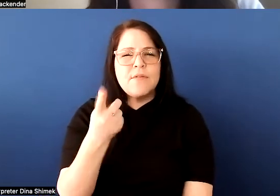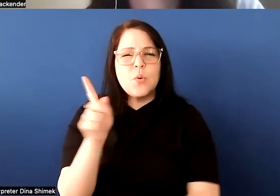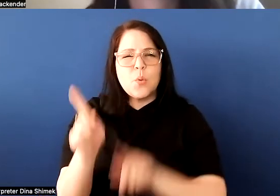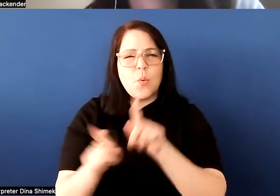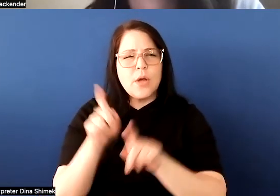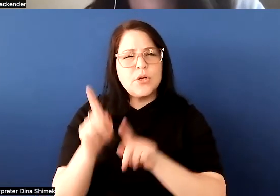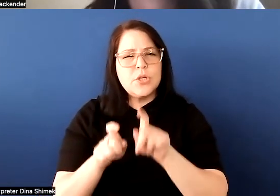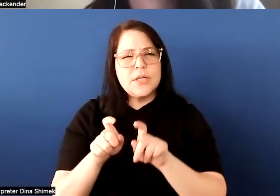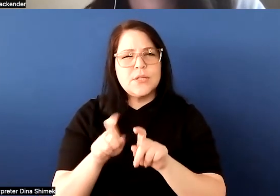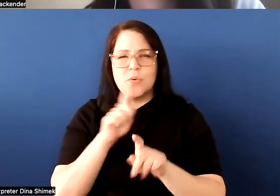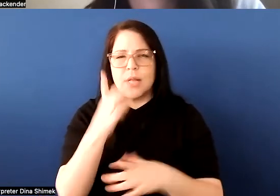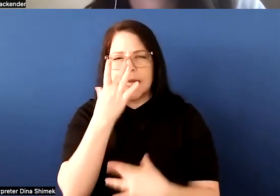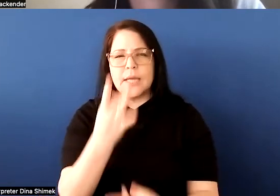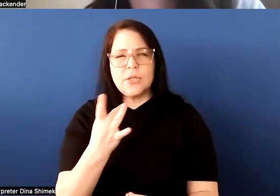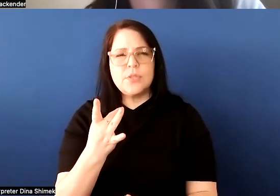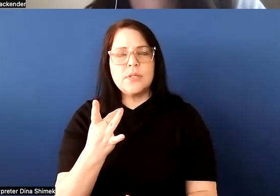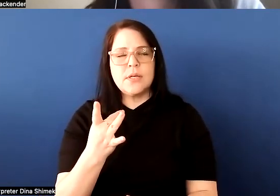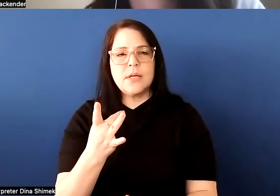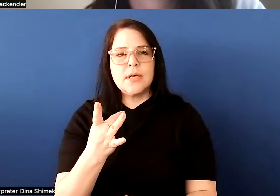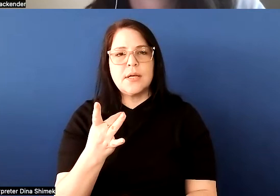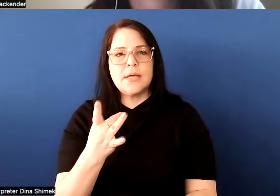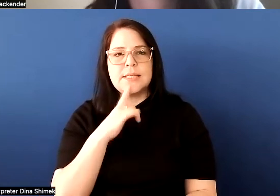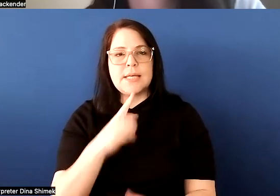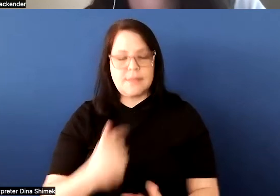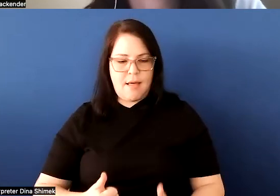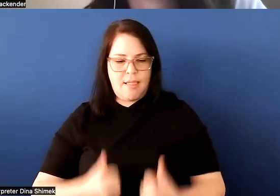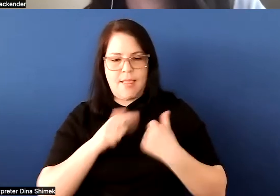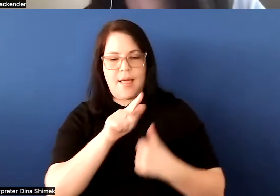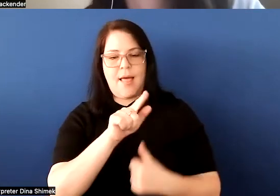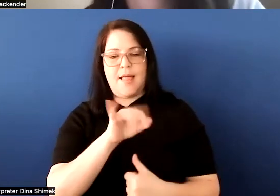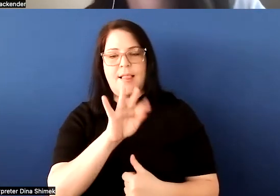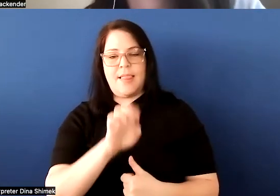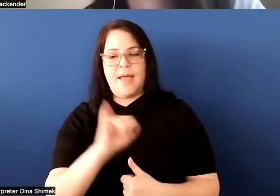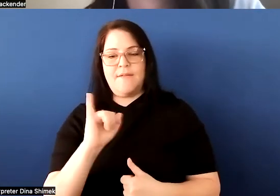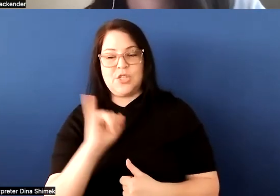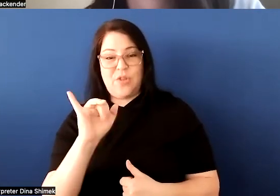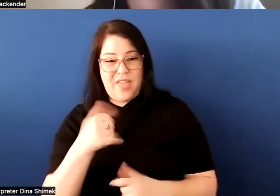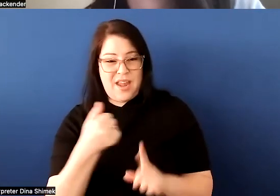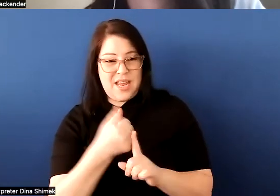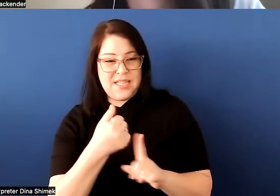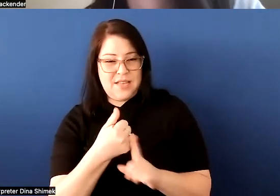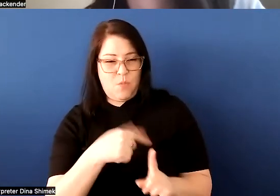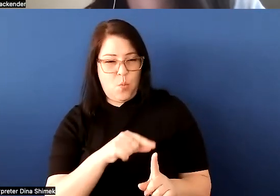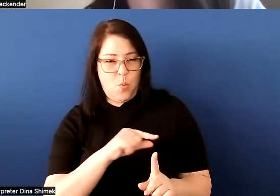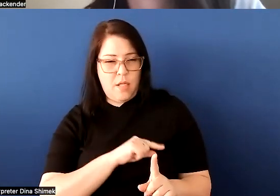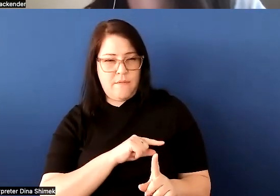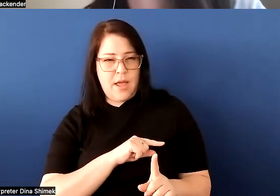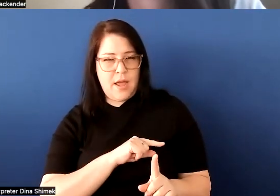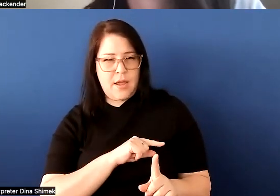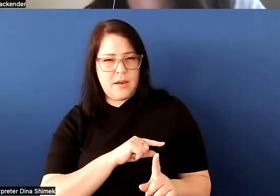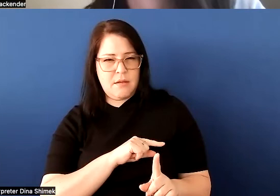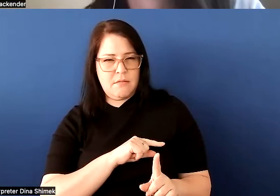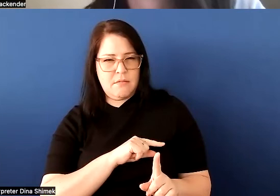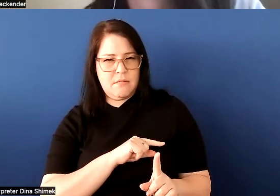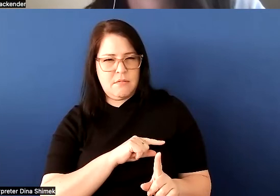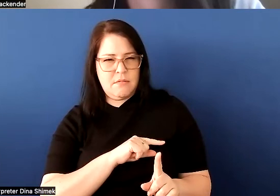here. I thought it's pretty interesting. Is life insurance considered a qualified disability expense? That's a